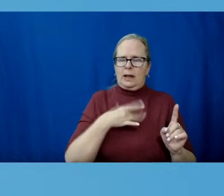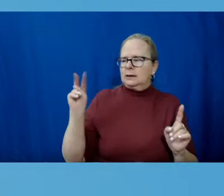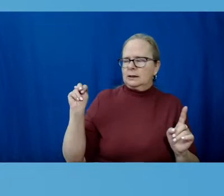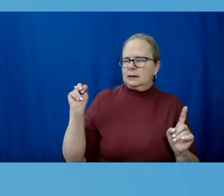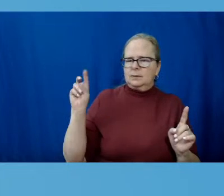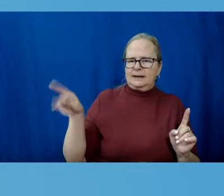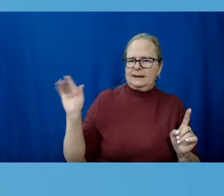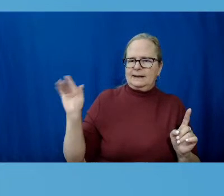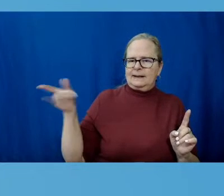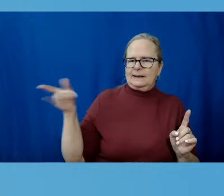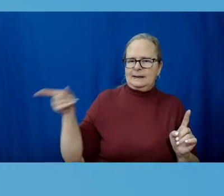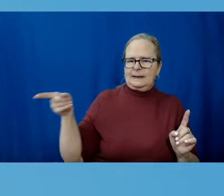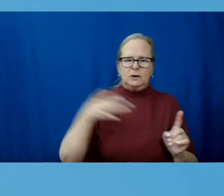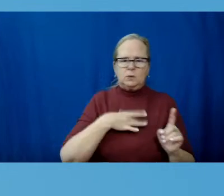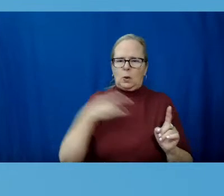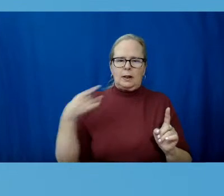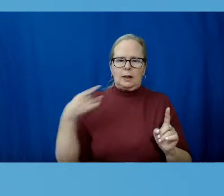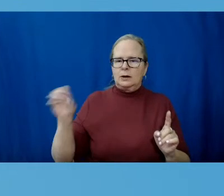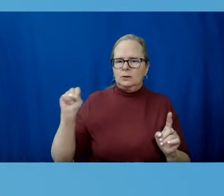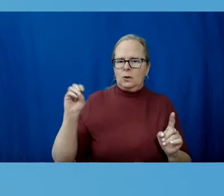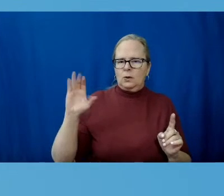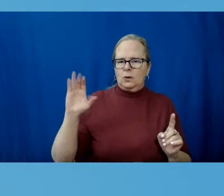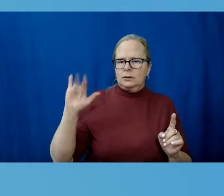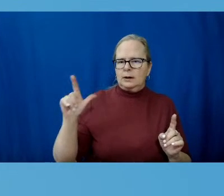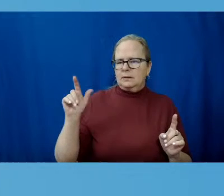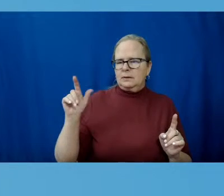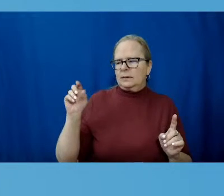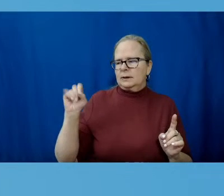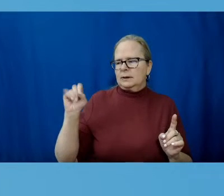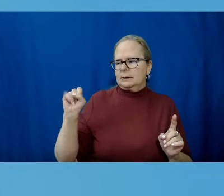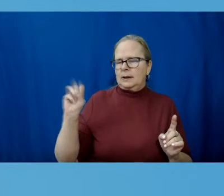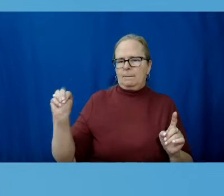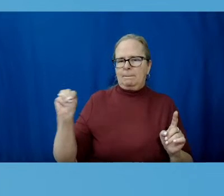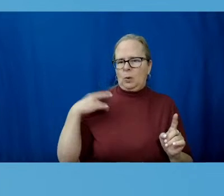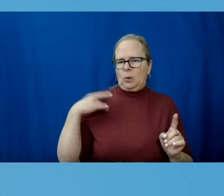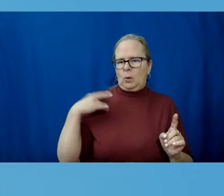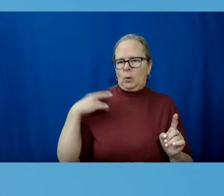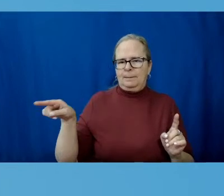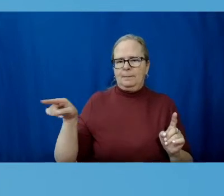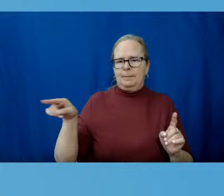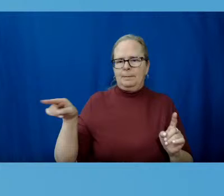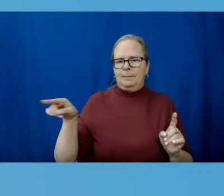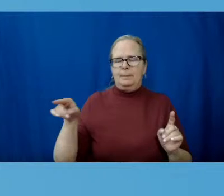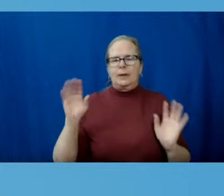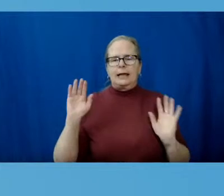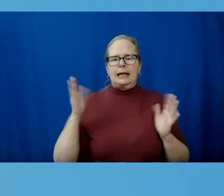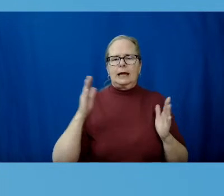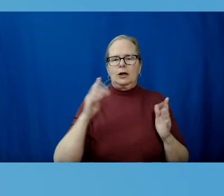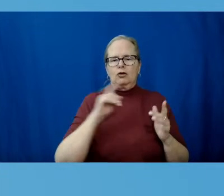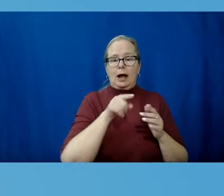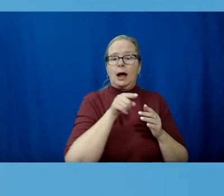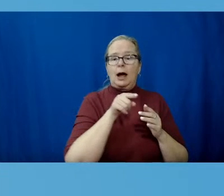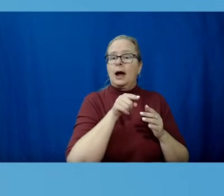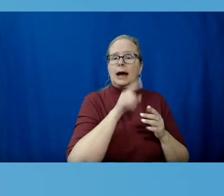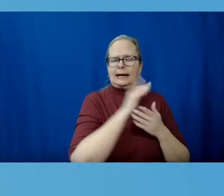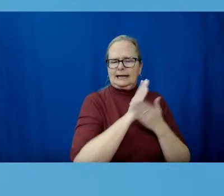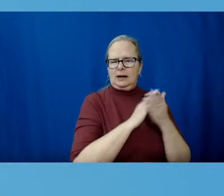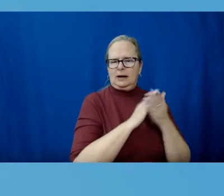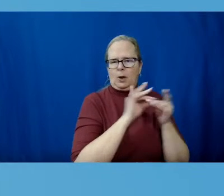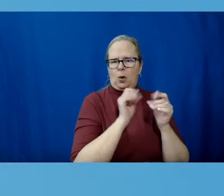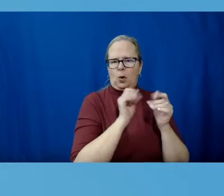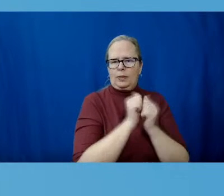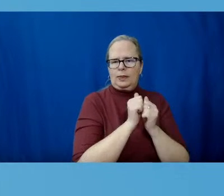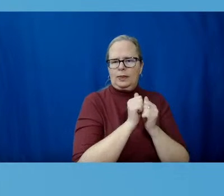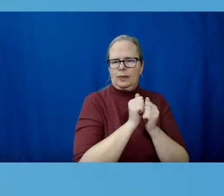COVID. You've got the group that is condemning restrictions, but we're also hearing people who